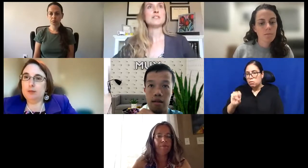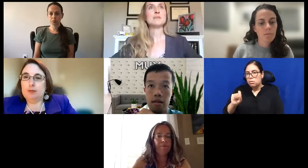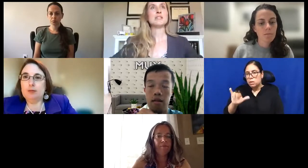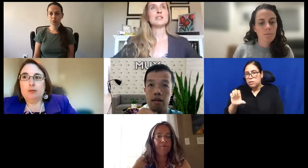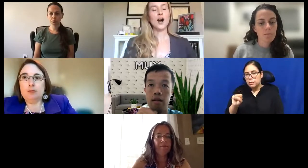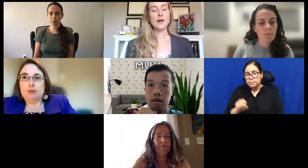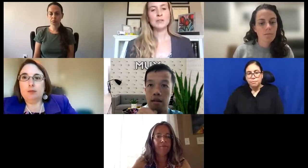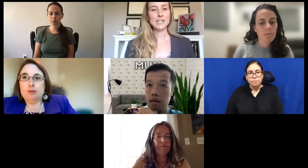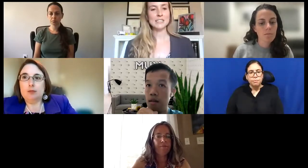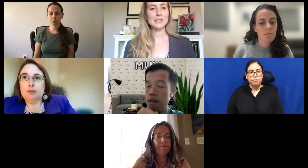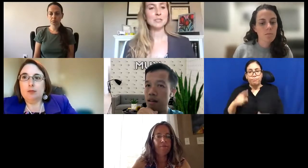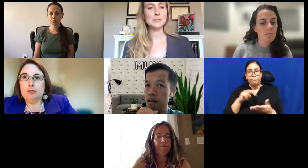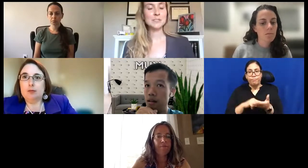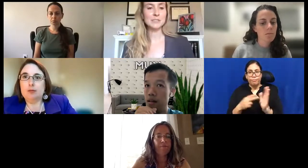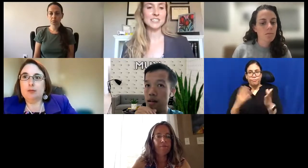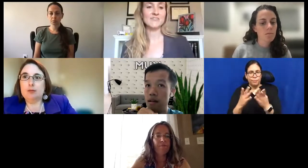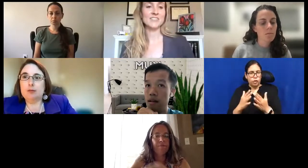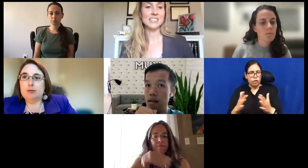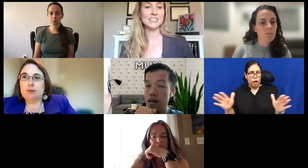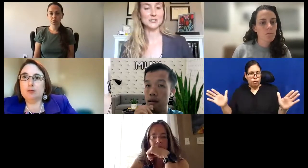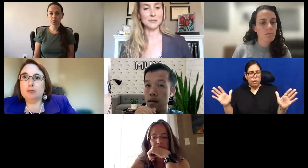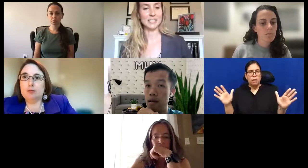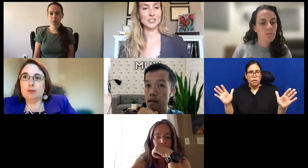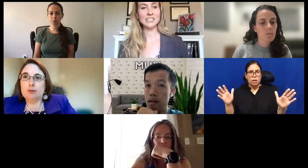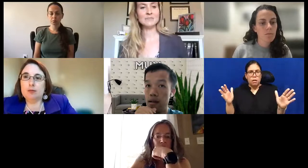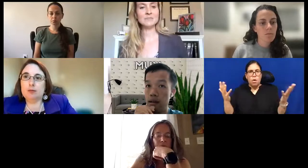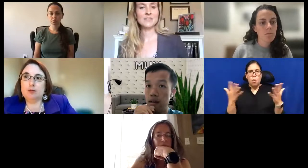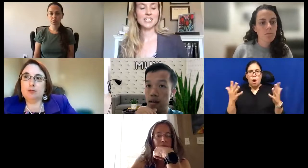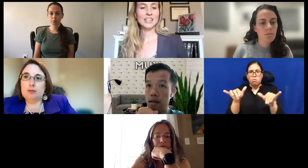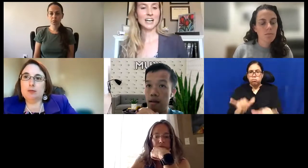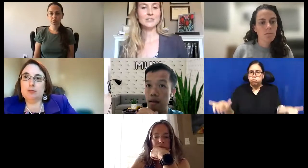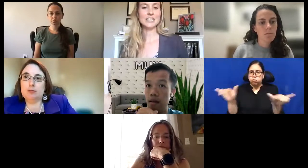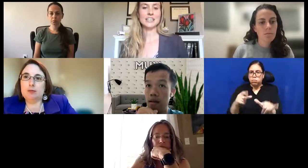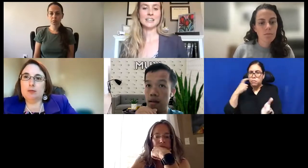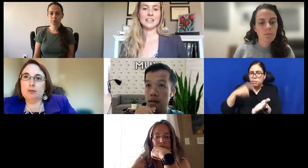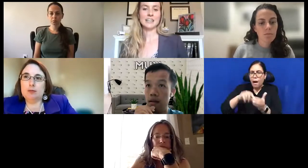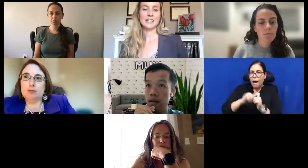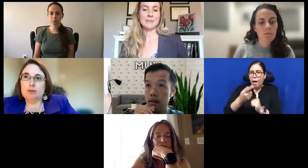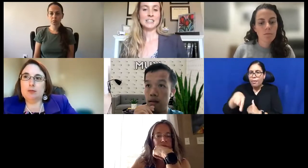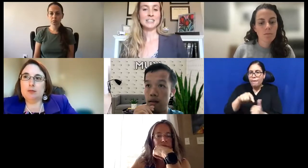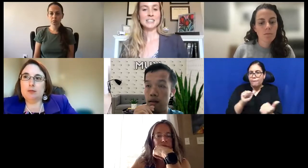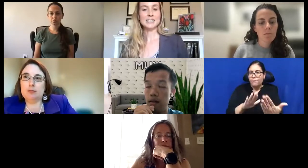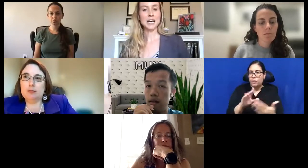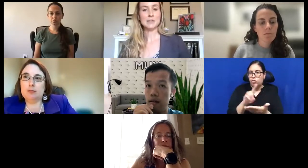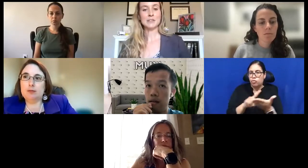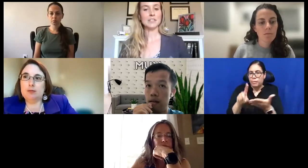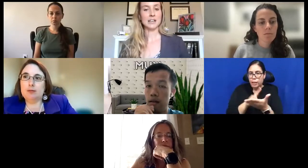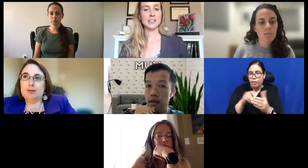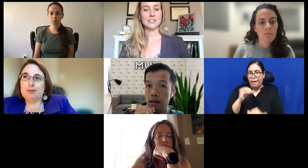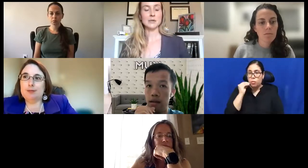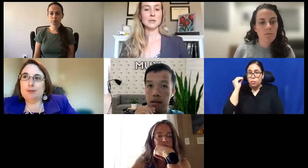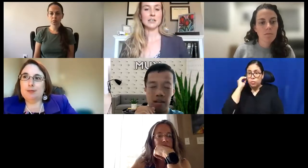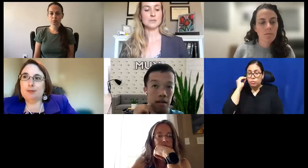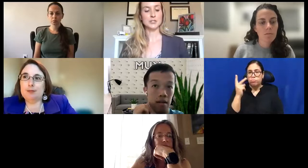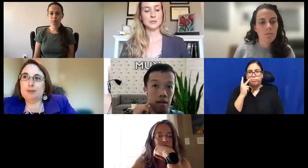generally, what are some of the common ways that people with disabilities face discrimination in housing? I see this happen a